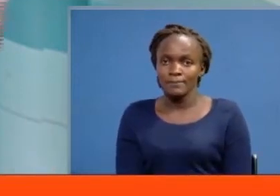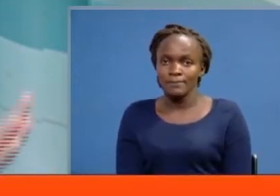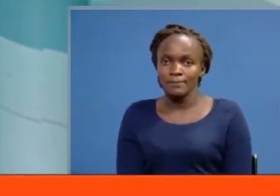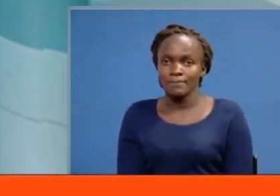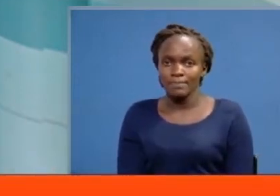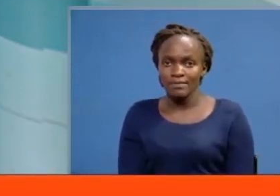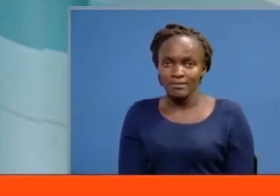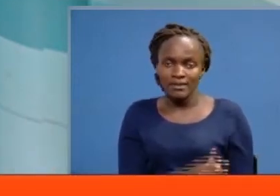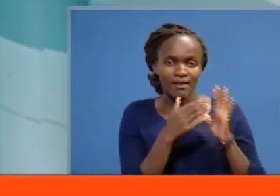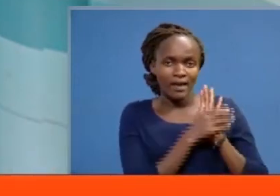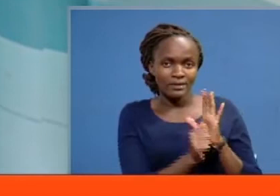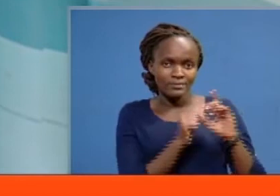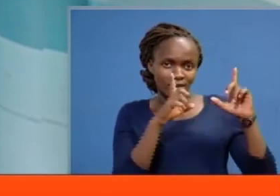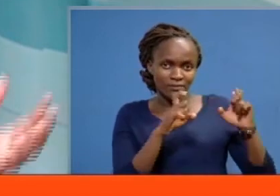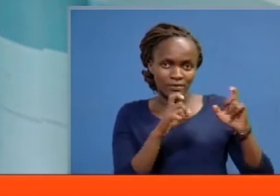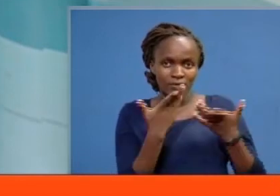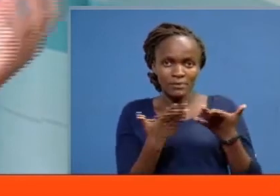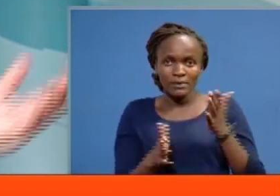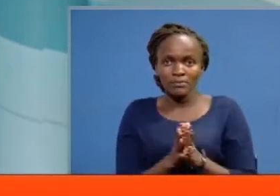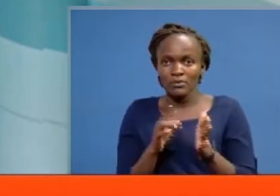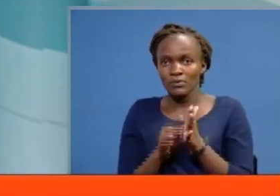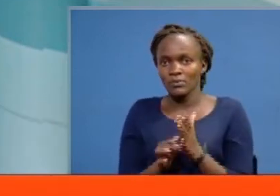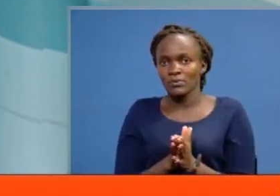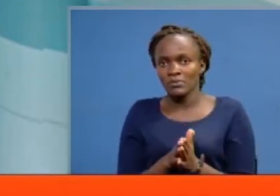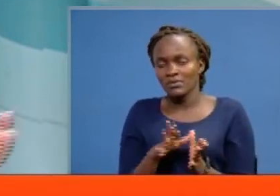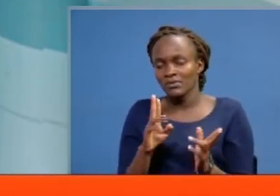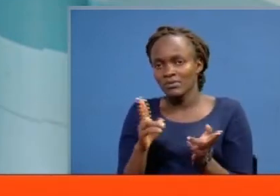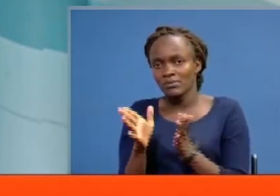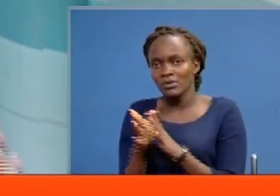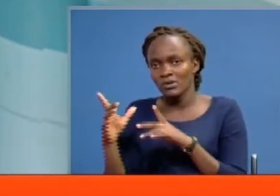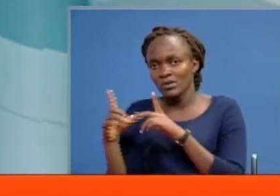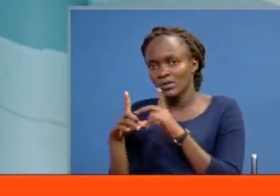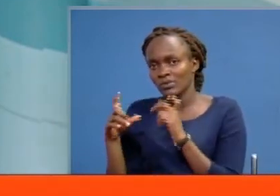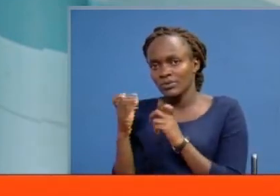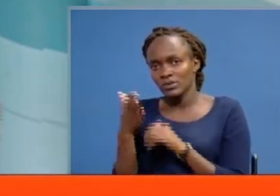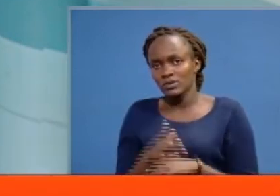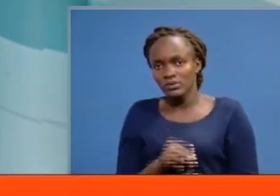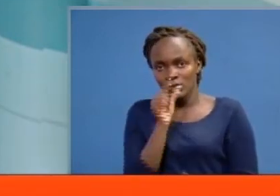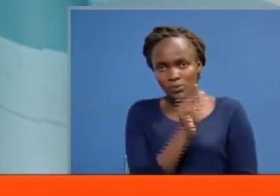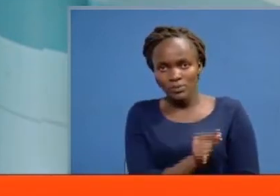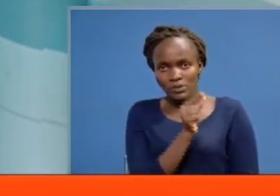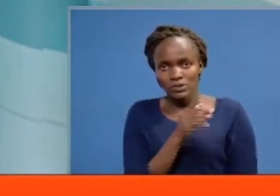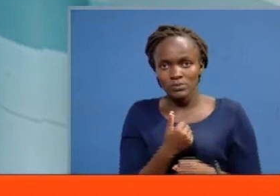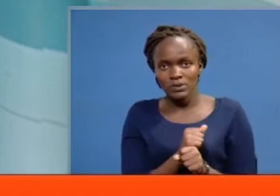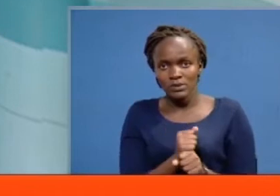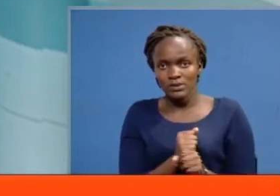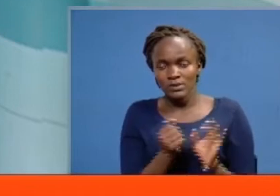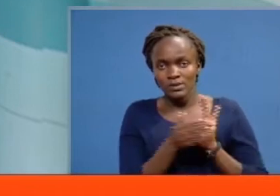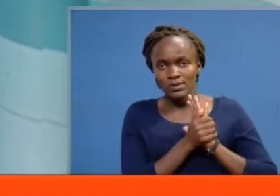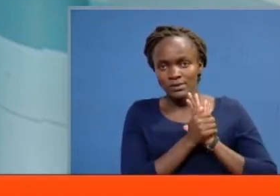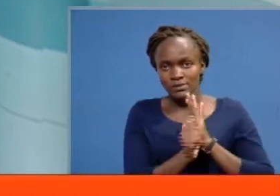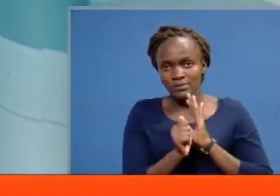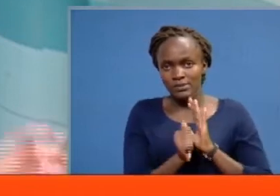done by a professional or just done wayward? So again, personal branding, it is costly. It's not